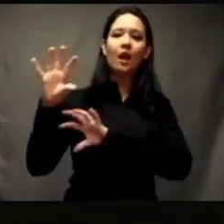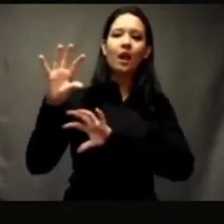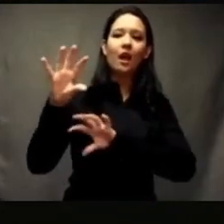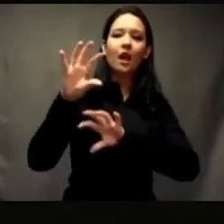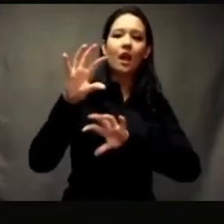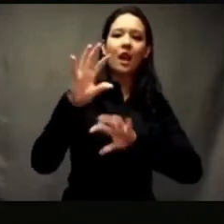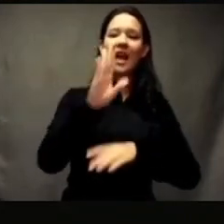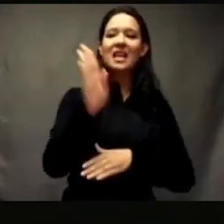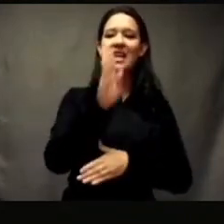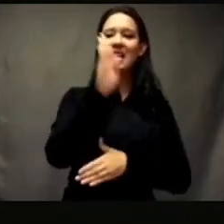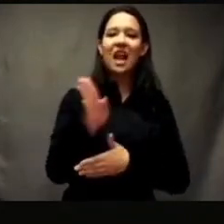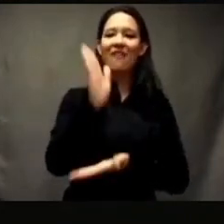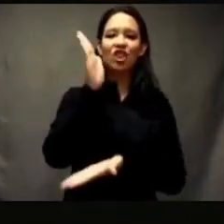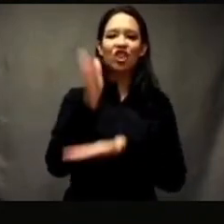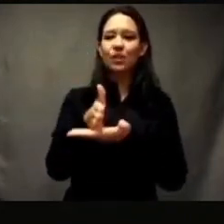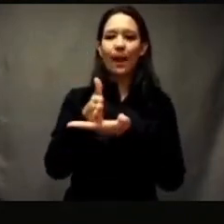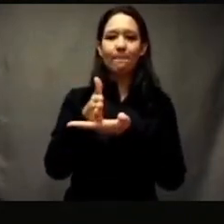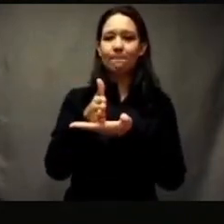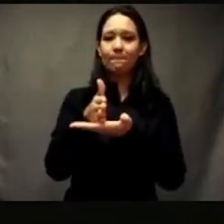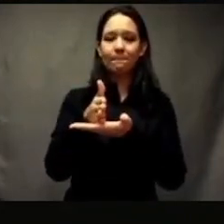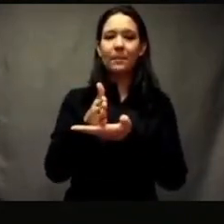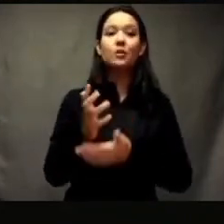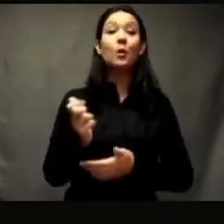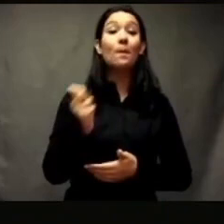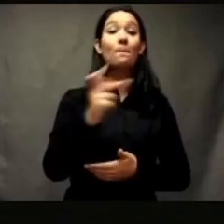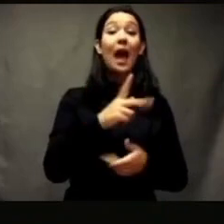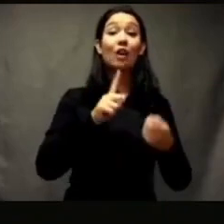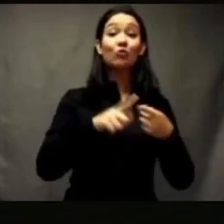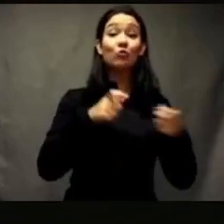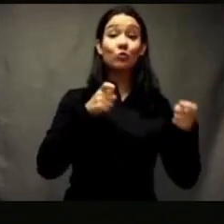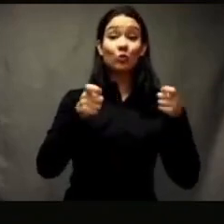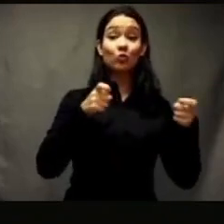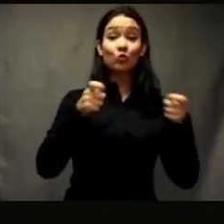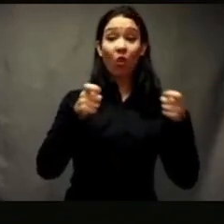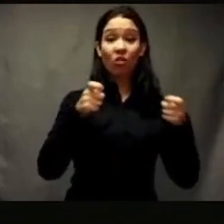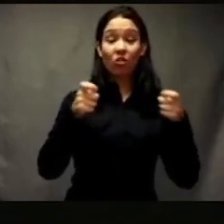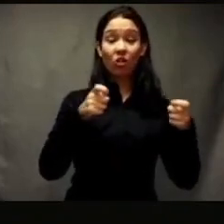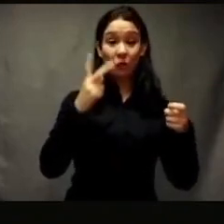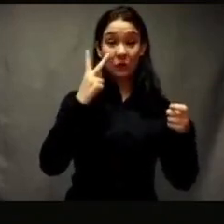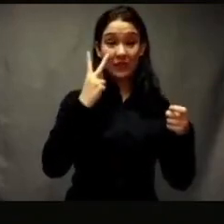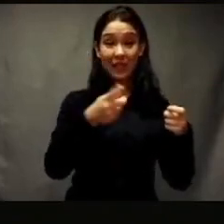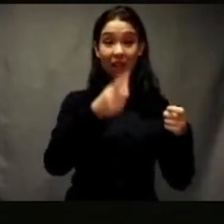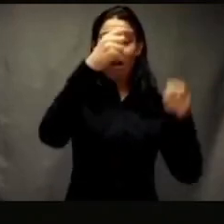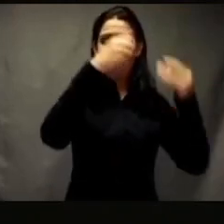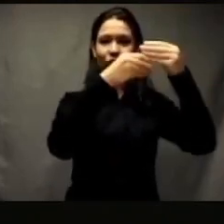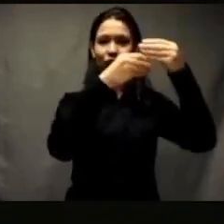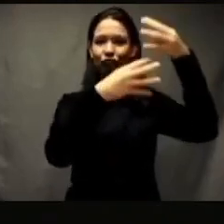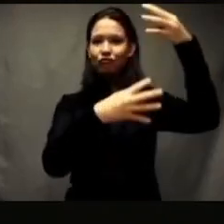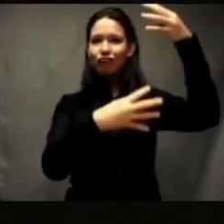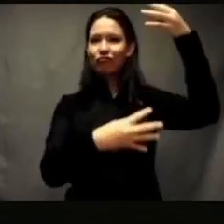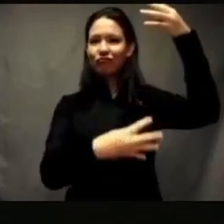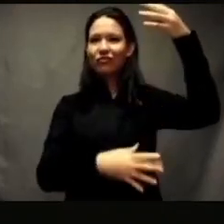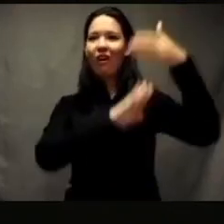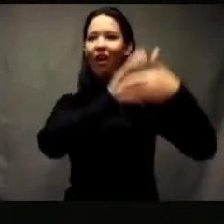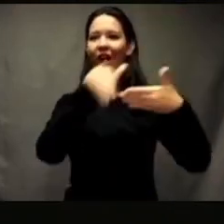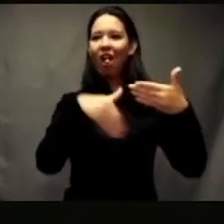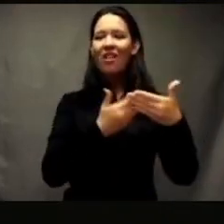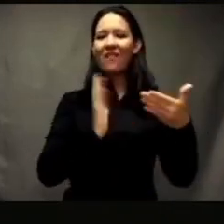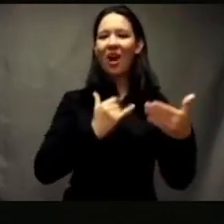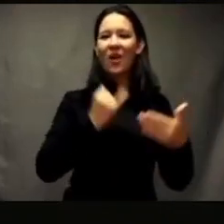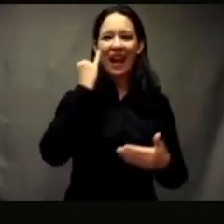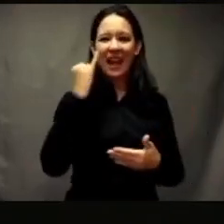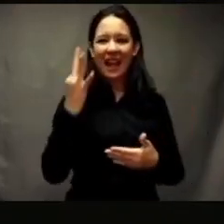never stop. So I'm going to go back to these controls. So see here we have all of our conditional blocks.